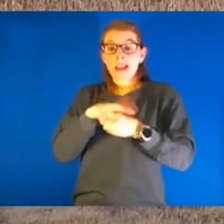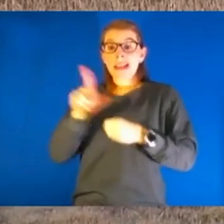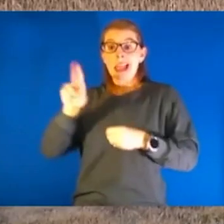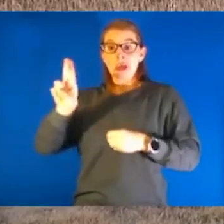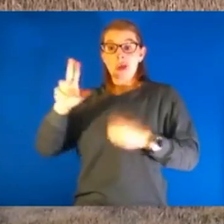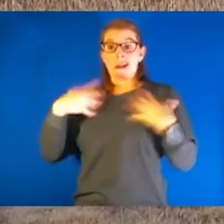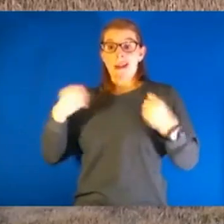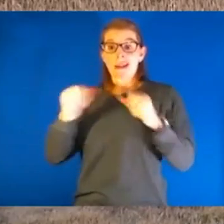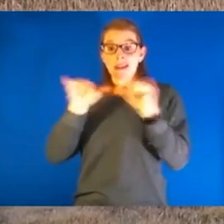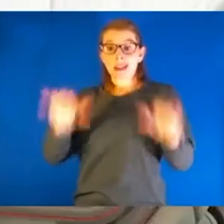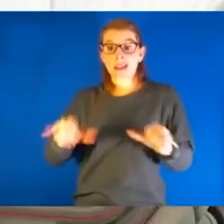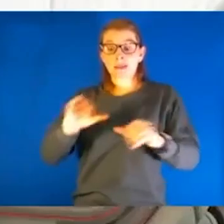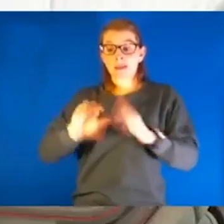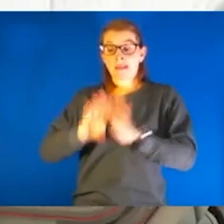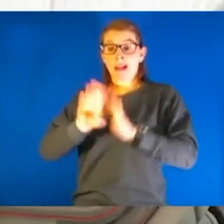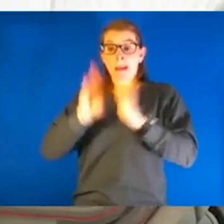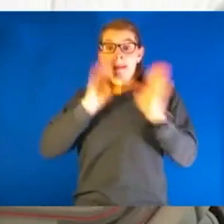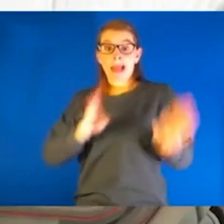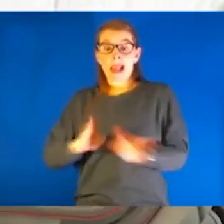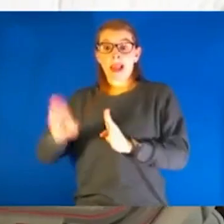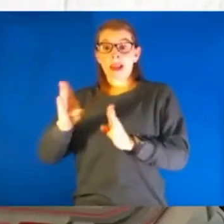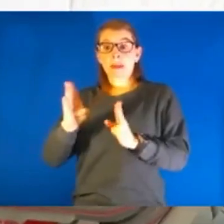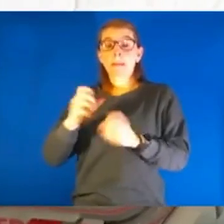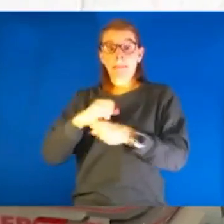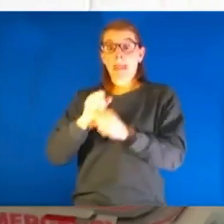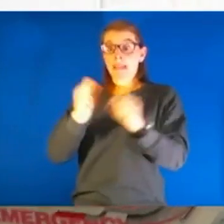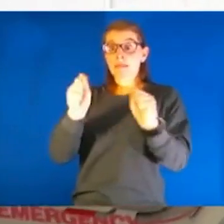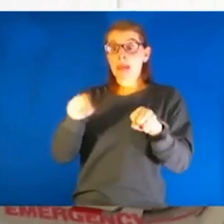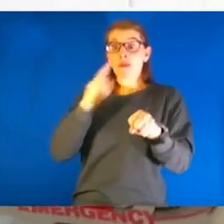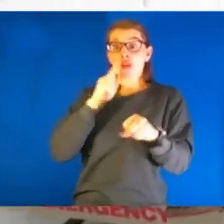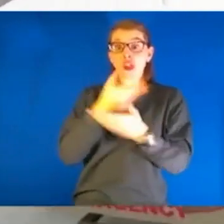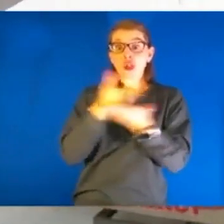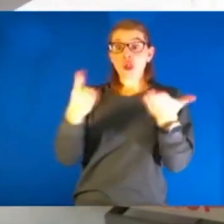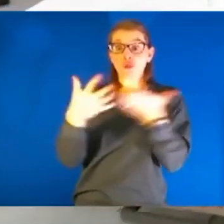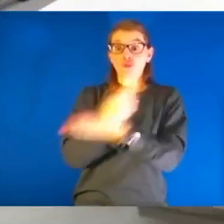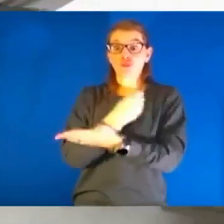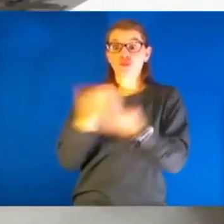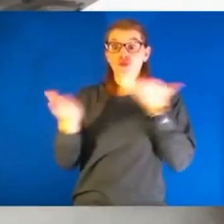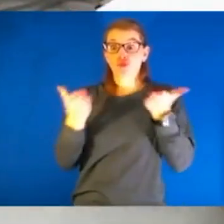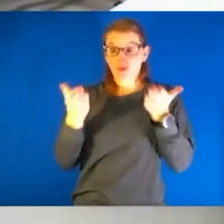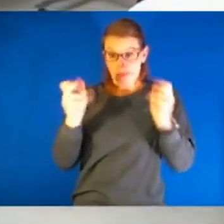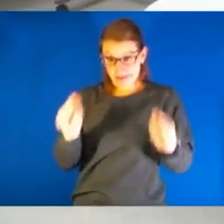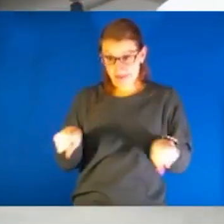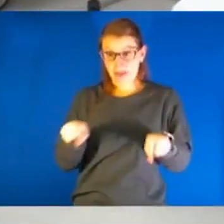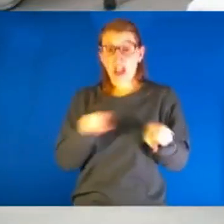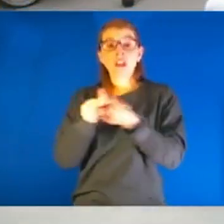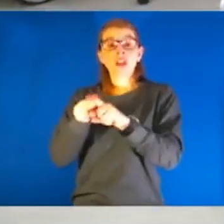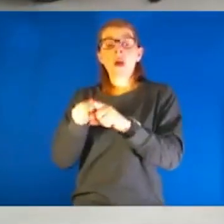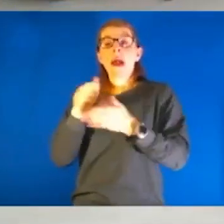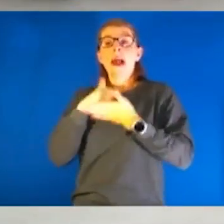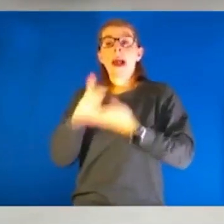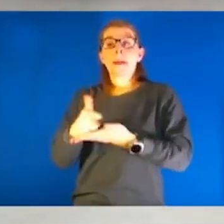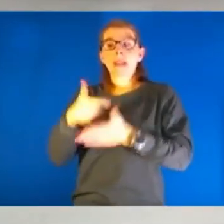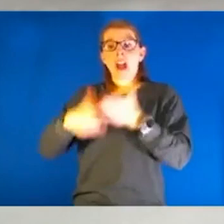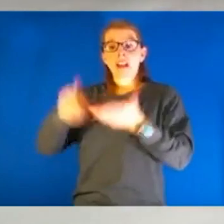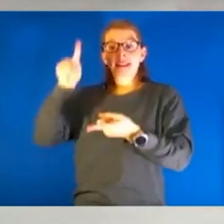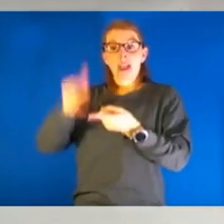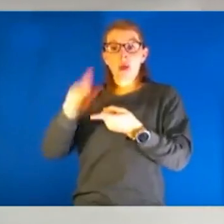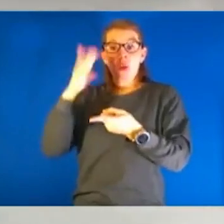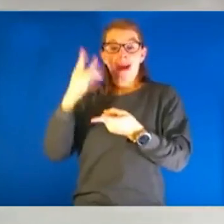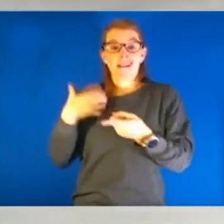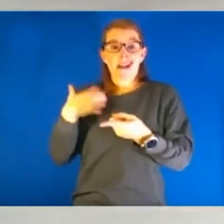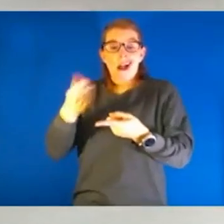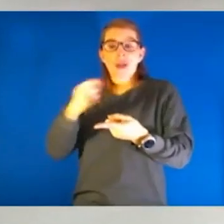a plan that not only makes it possible for you to get those services, but help keep your costs down so your health doesn't have to